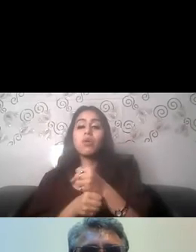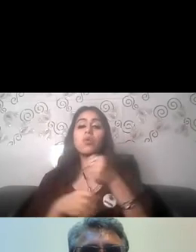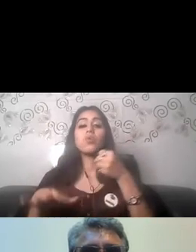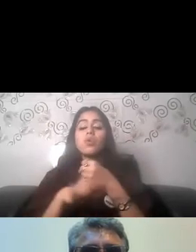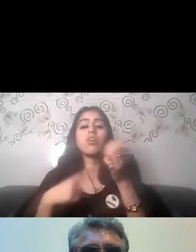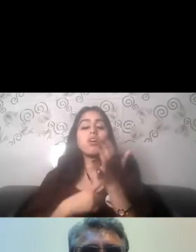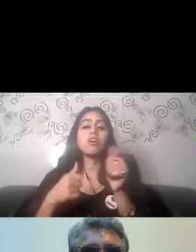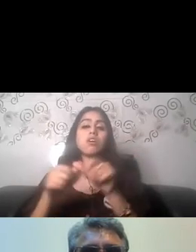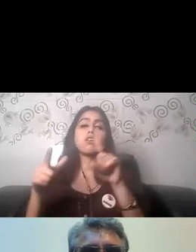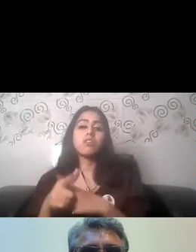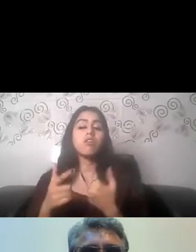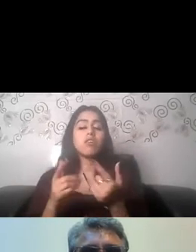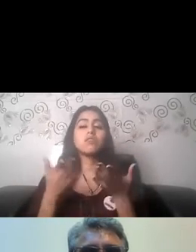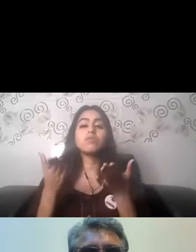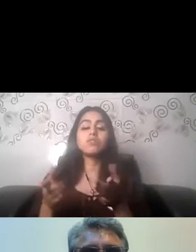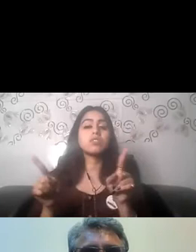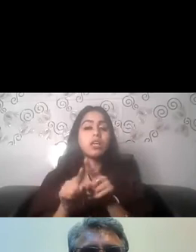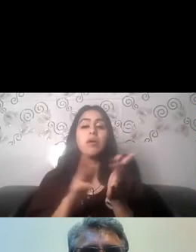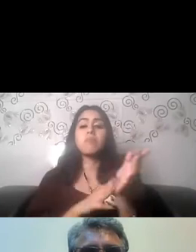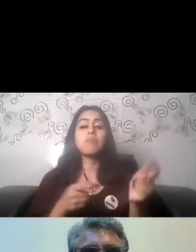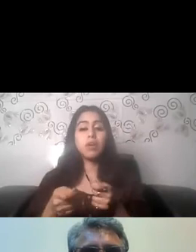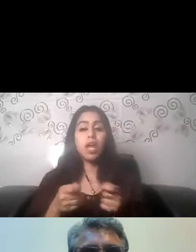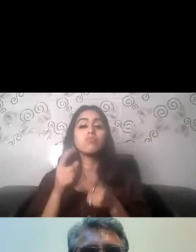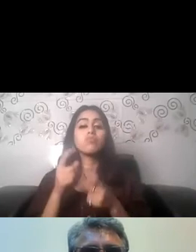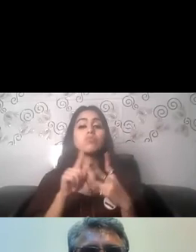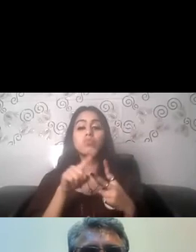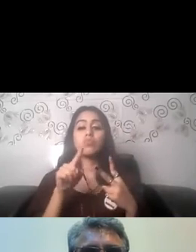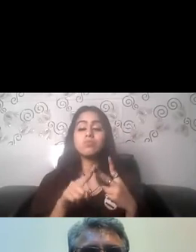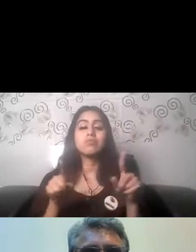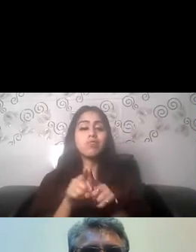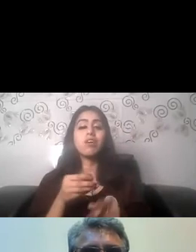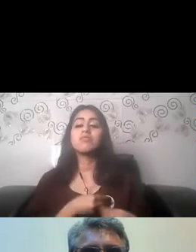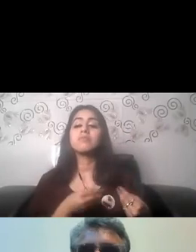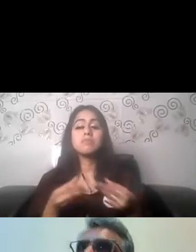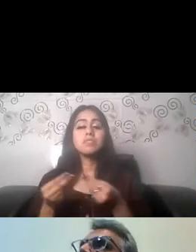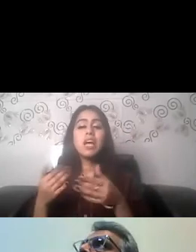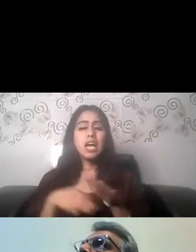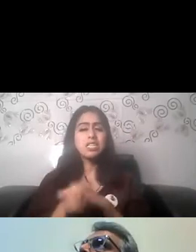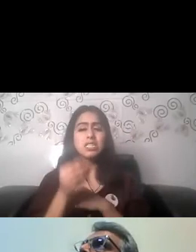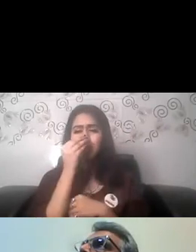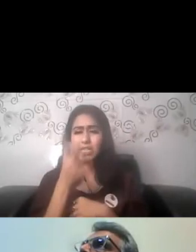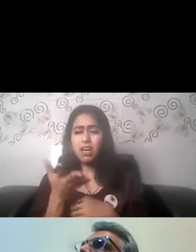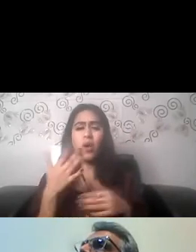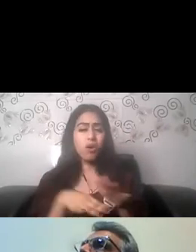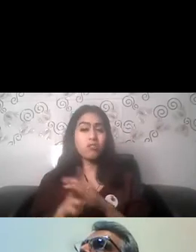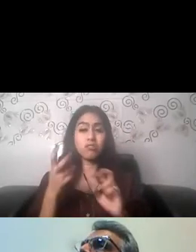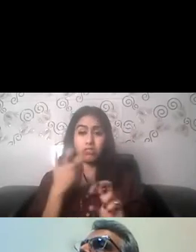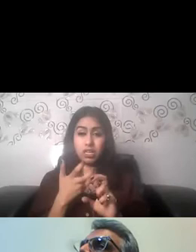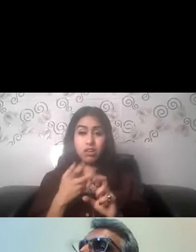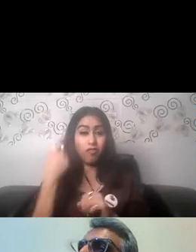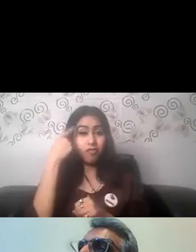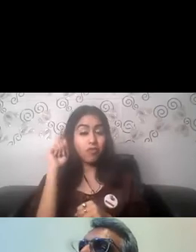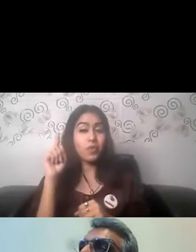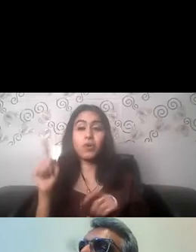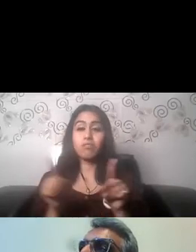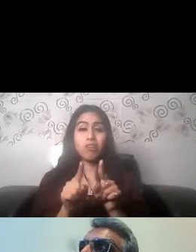had the joy of managing two charities, how easy or difficult it is for charities to work here